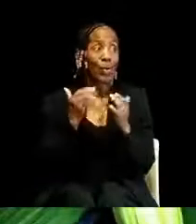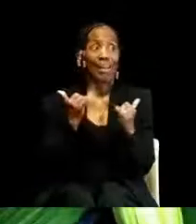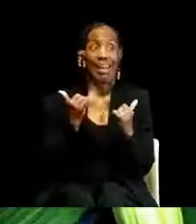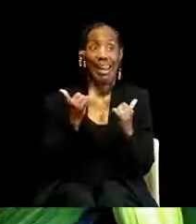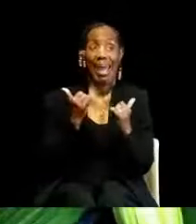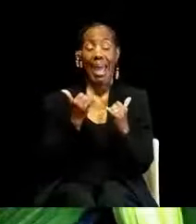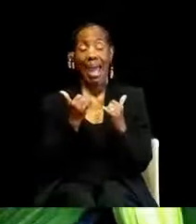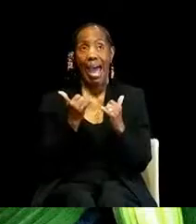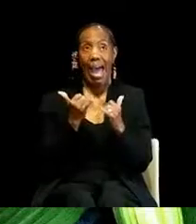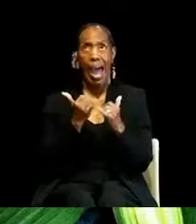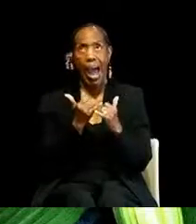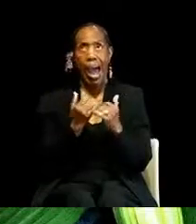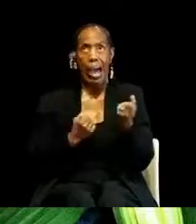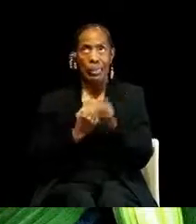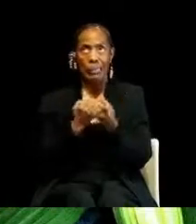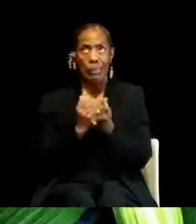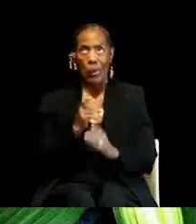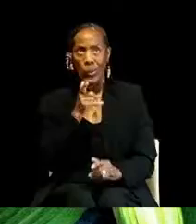the underwriting.